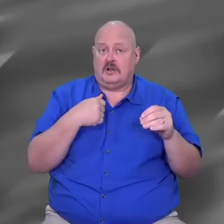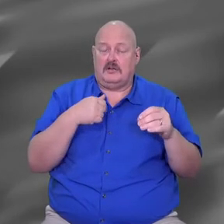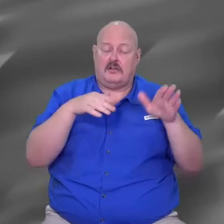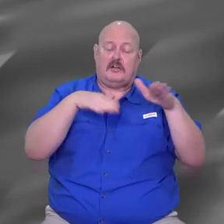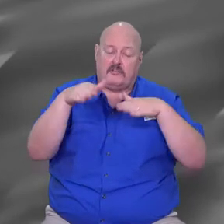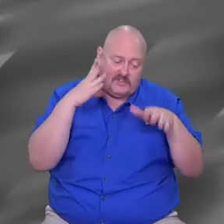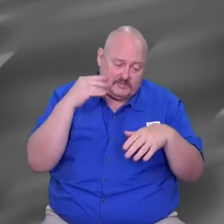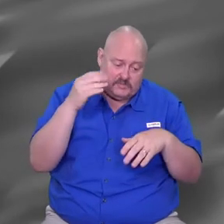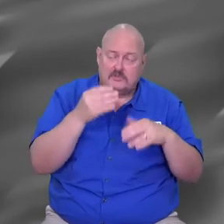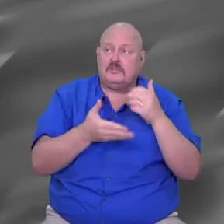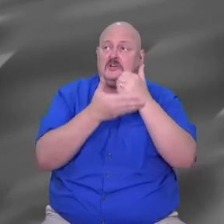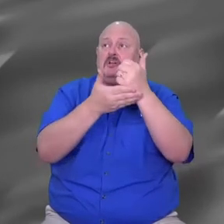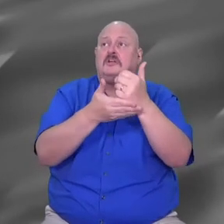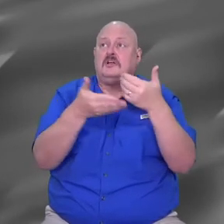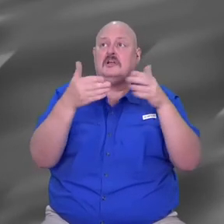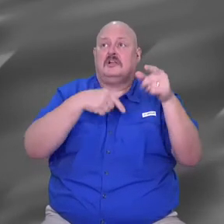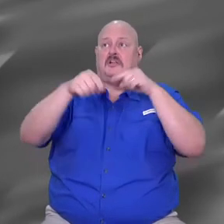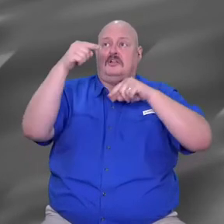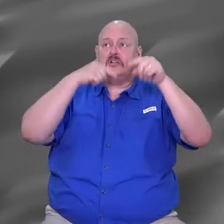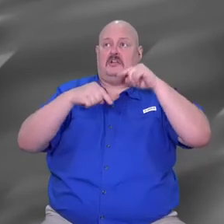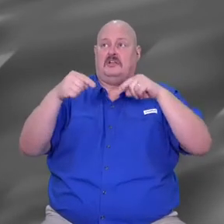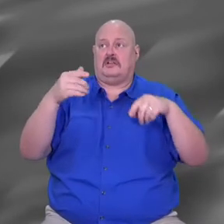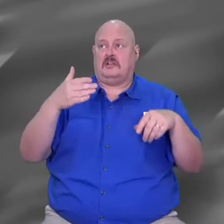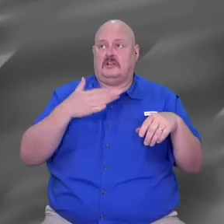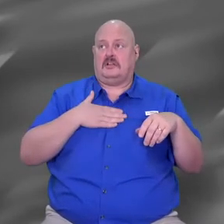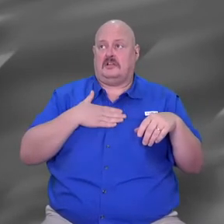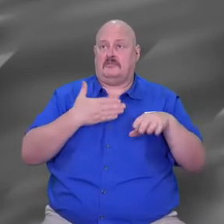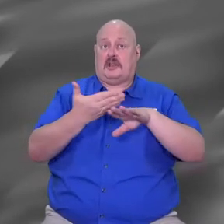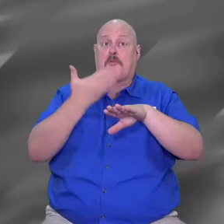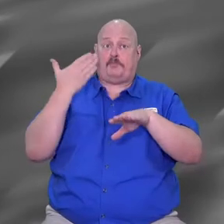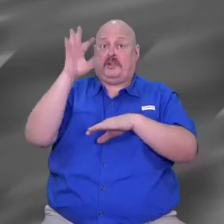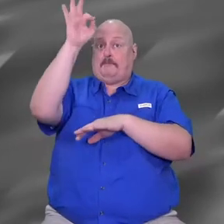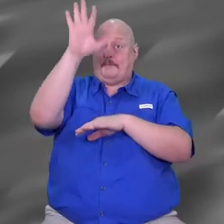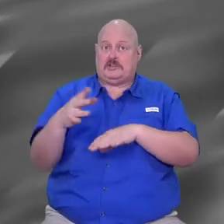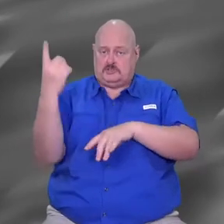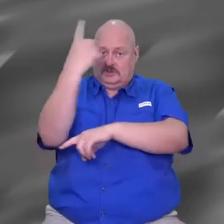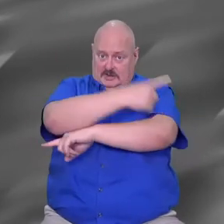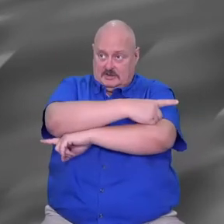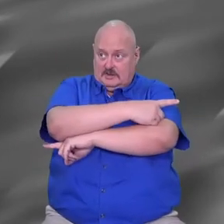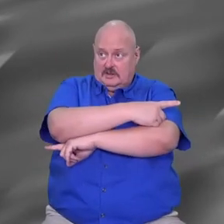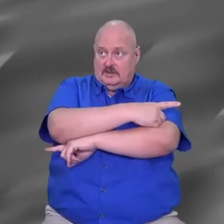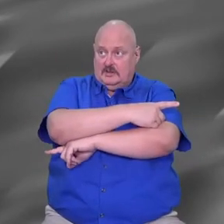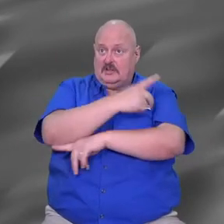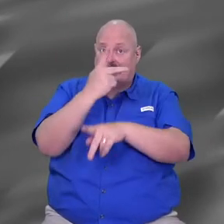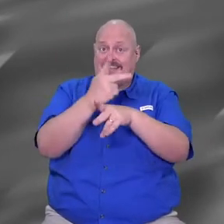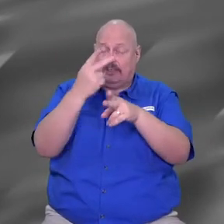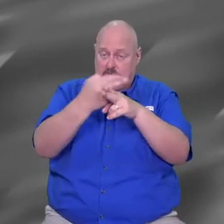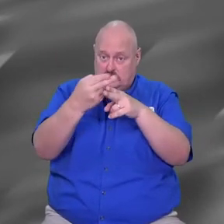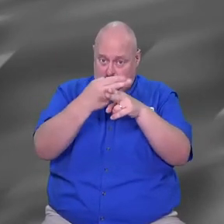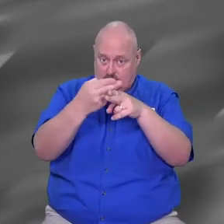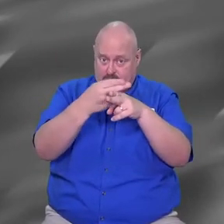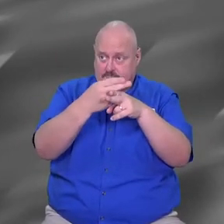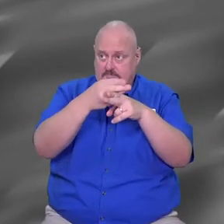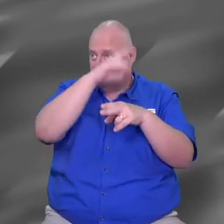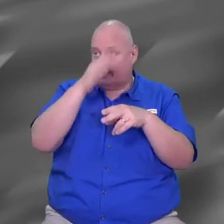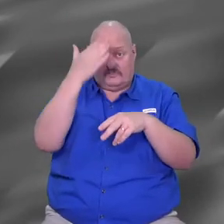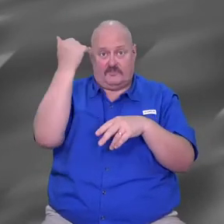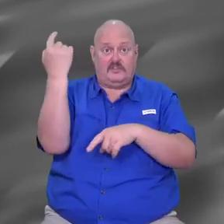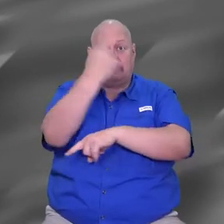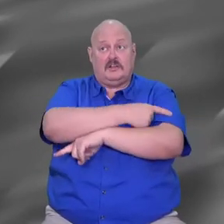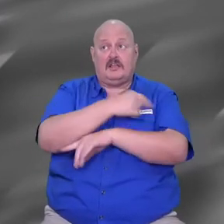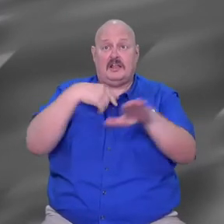and to assist, but let me go back to my pre-pastor days. I'll keep it brief tonight, but I'll never forget the day that